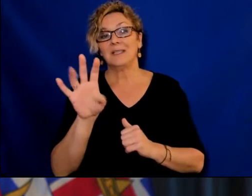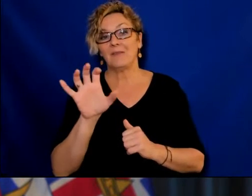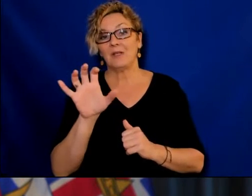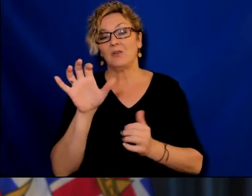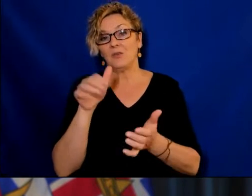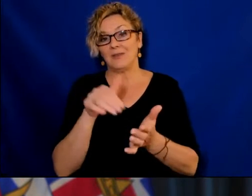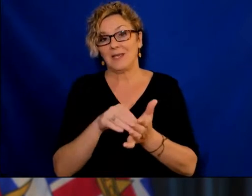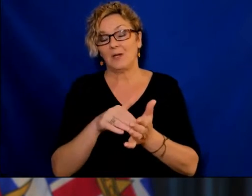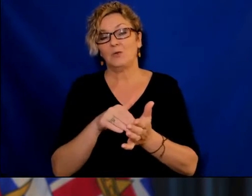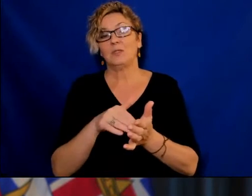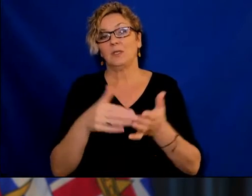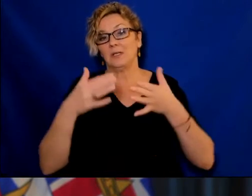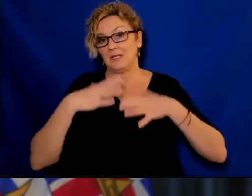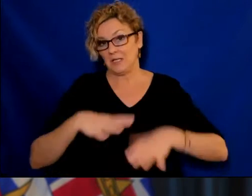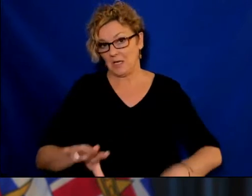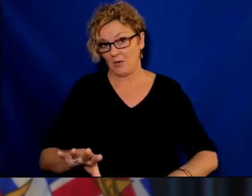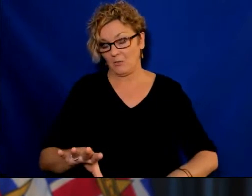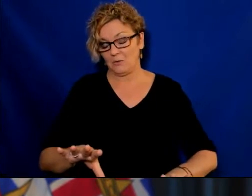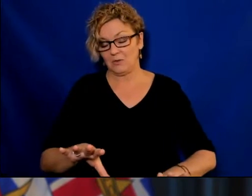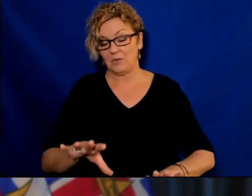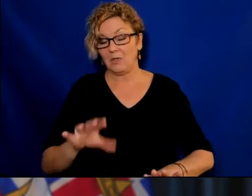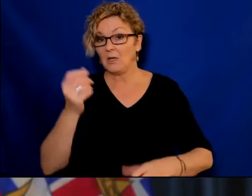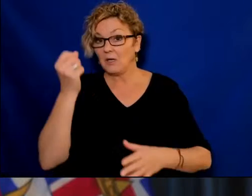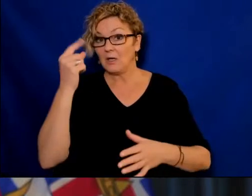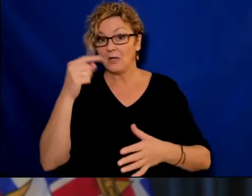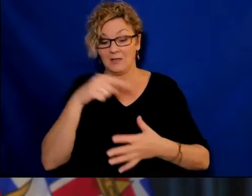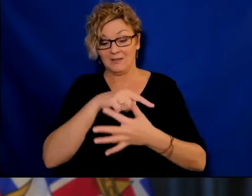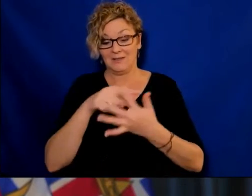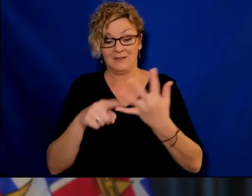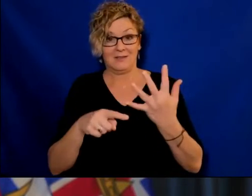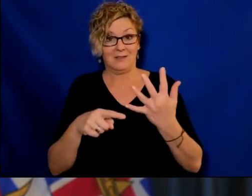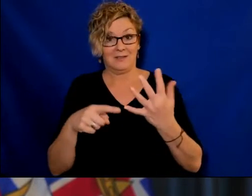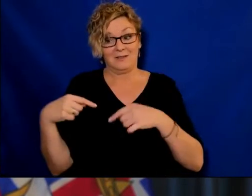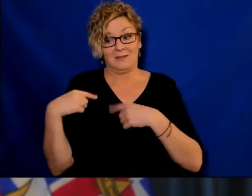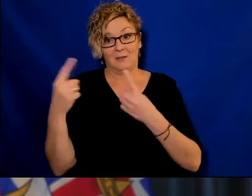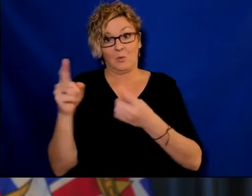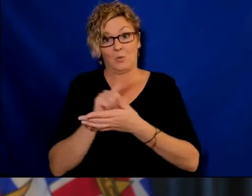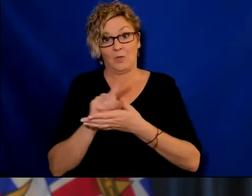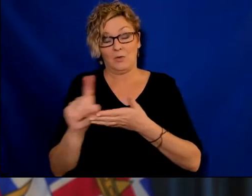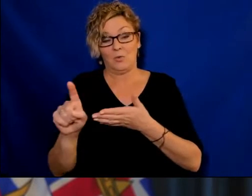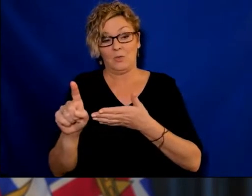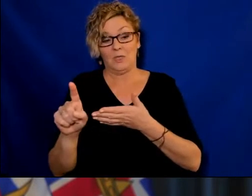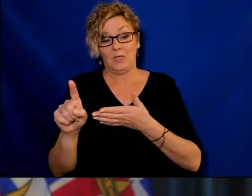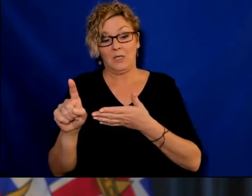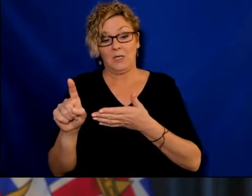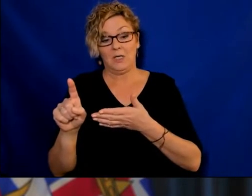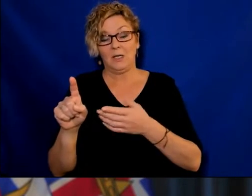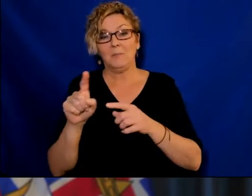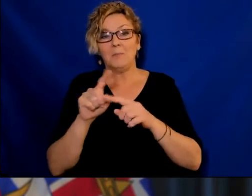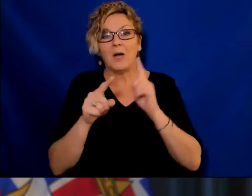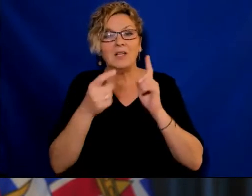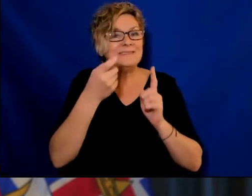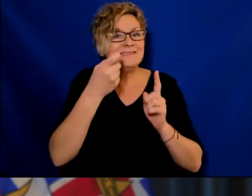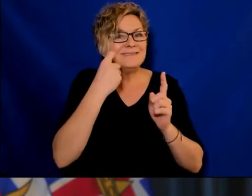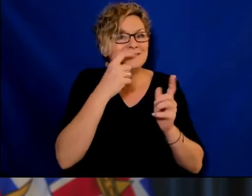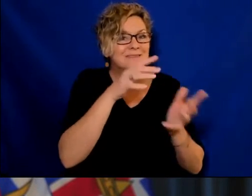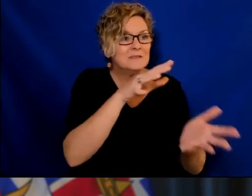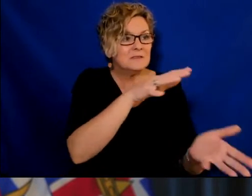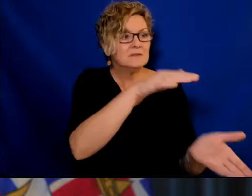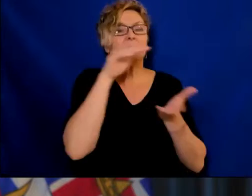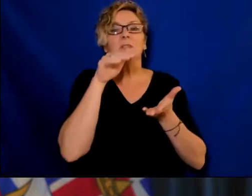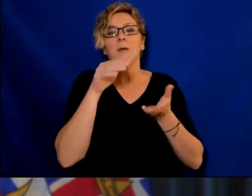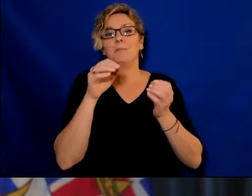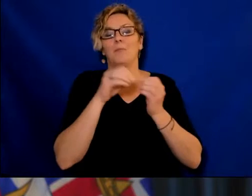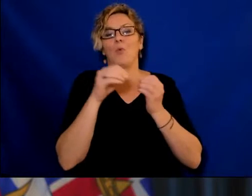703,974 gowns. These numbers do not include supplies that arrived in YVR late last week on a massive Antonov